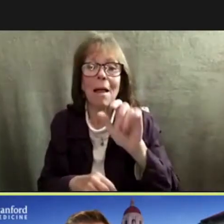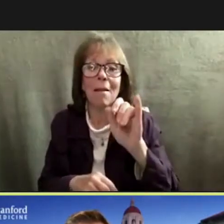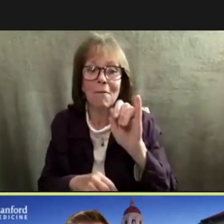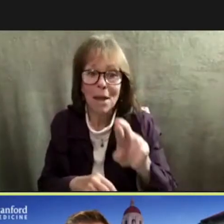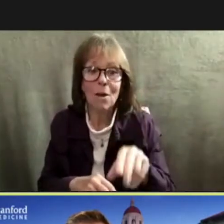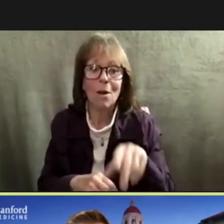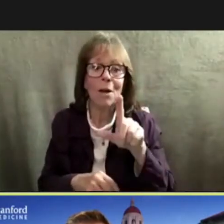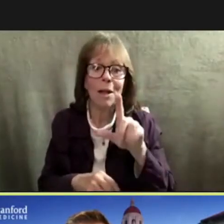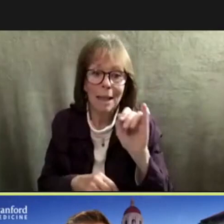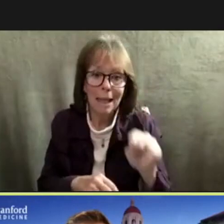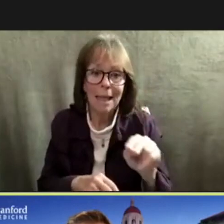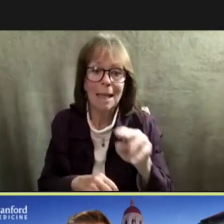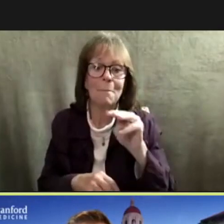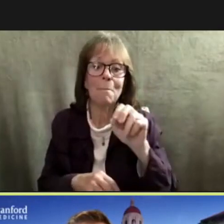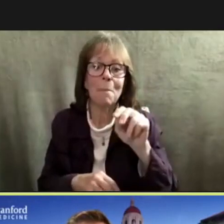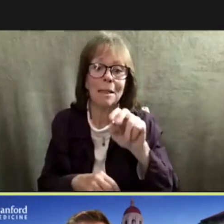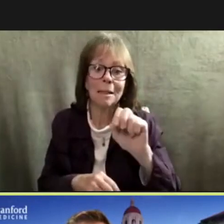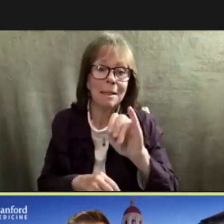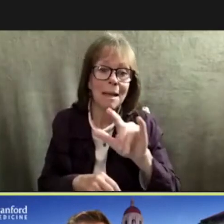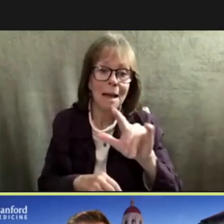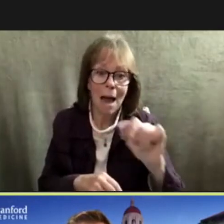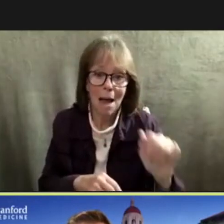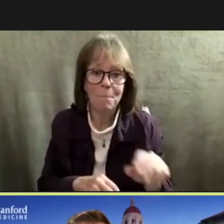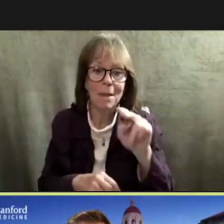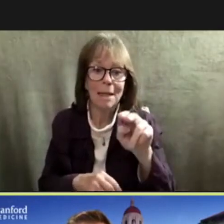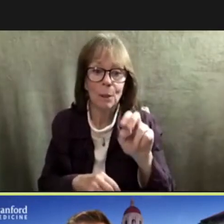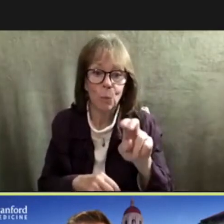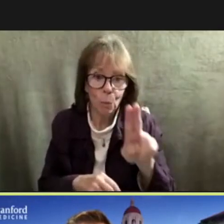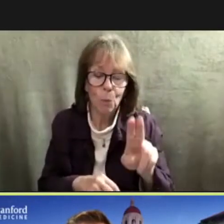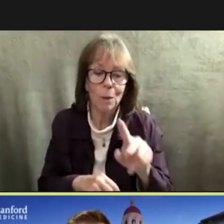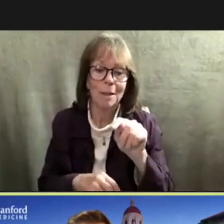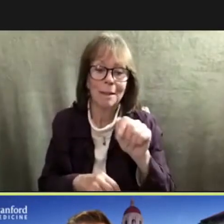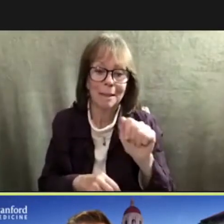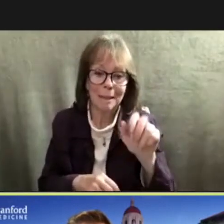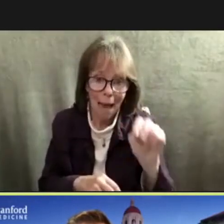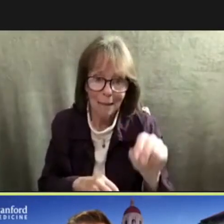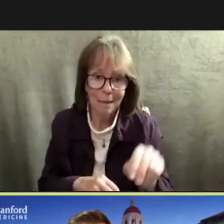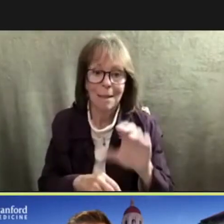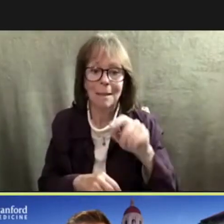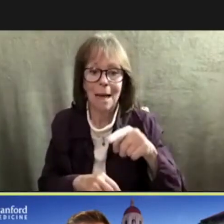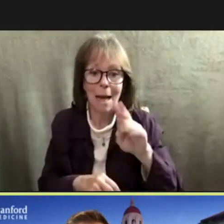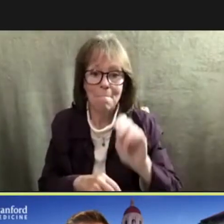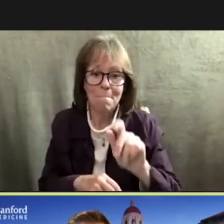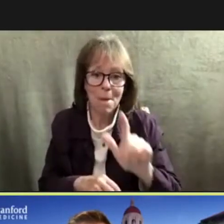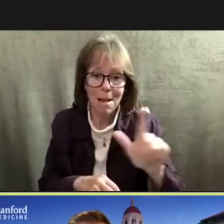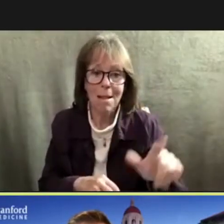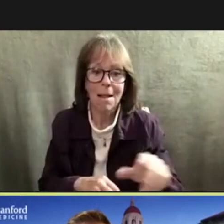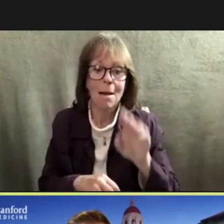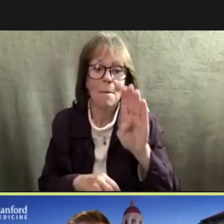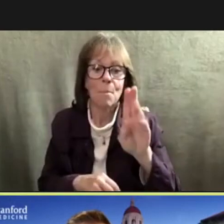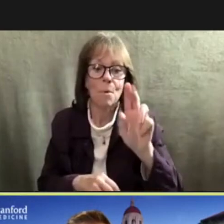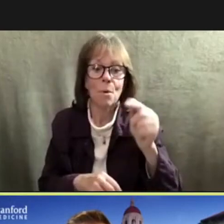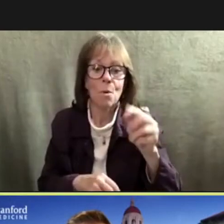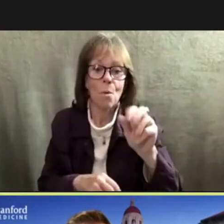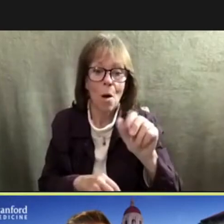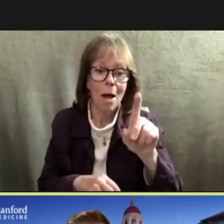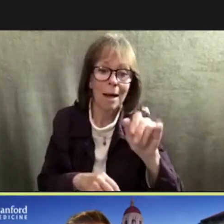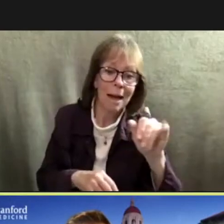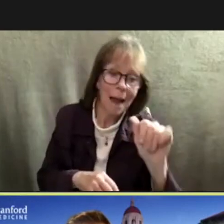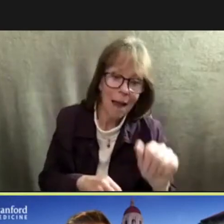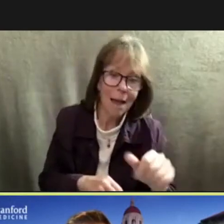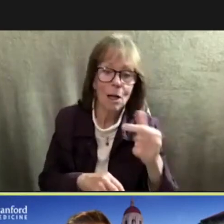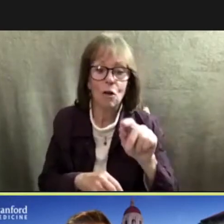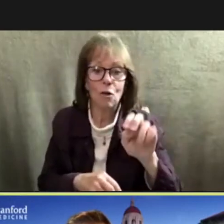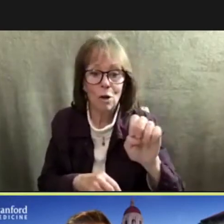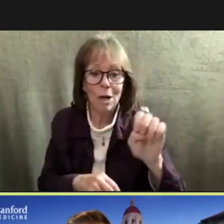Patel, Lori Leventhal Belfer, Jen Lin, Fatima Mancia, Doug New, Louis Tan, Dakeen Campbell,